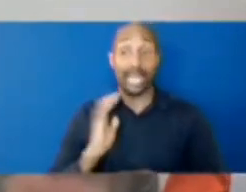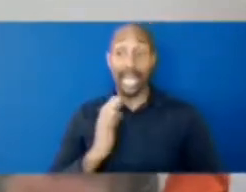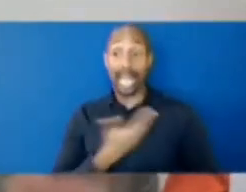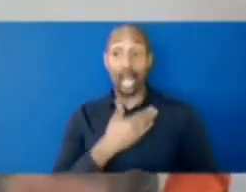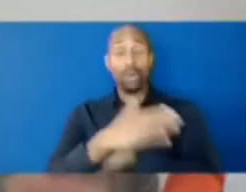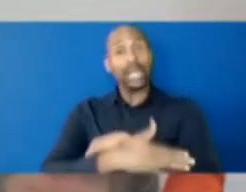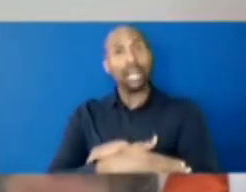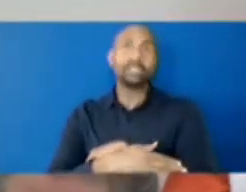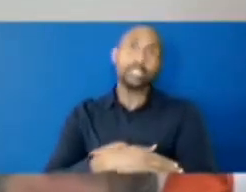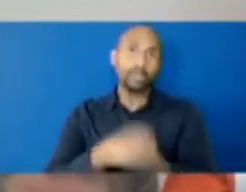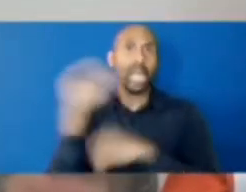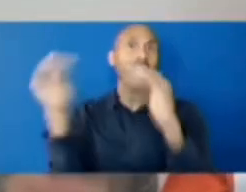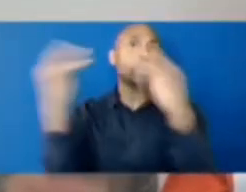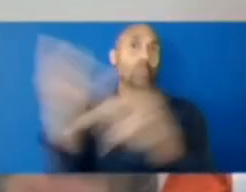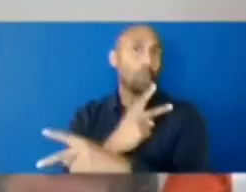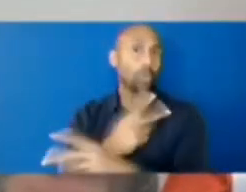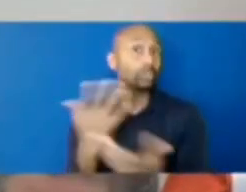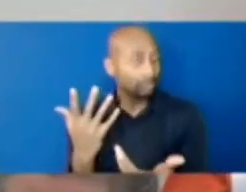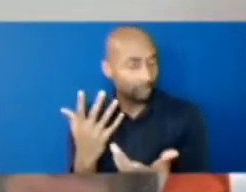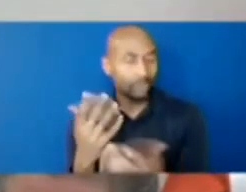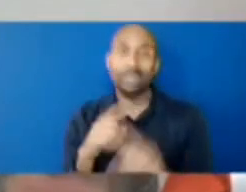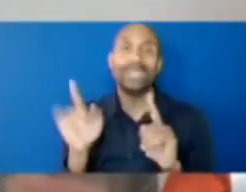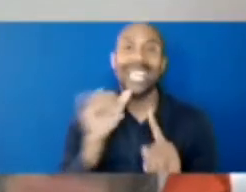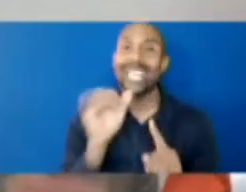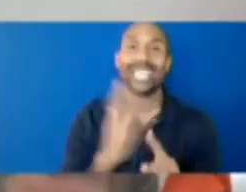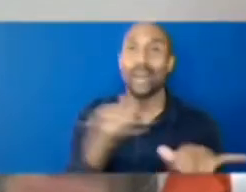not the standard for which we should be measured.